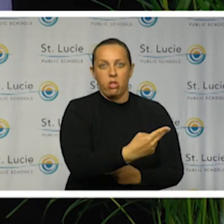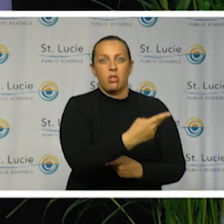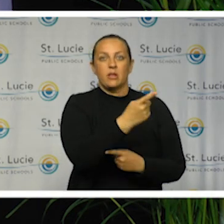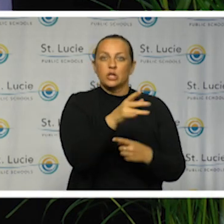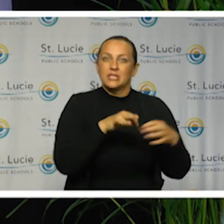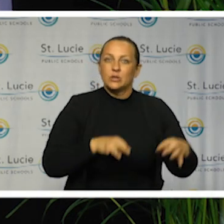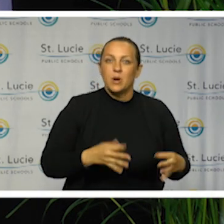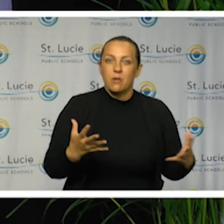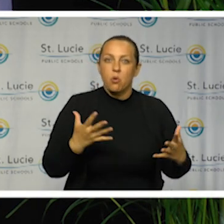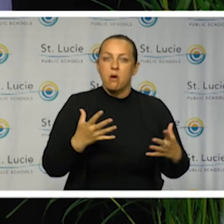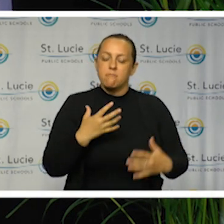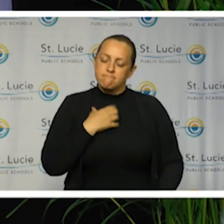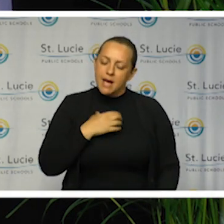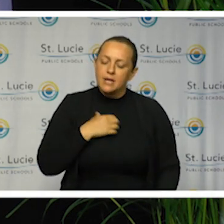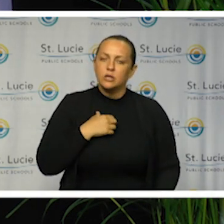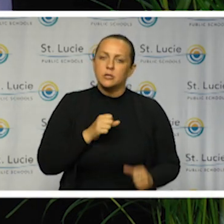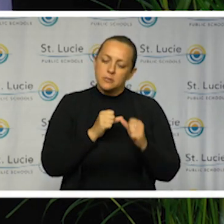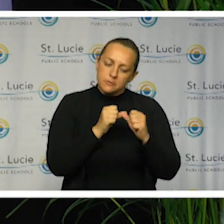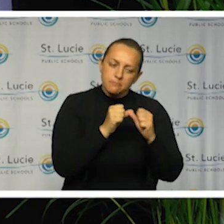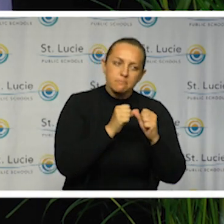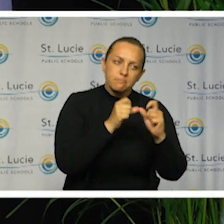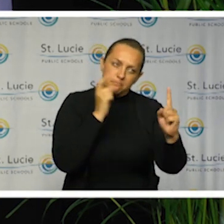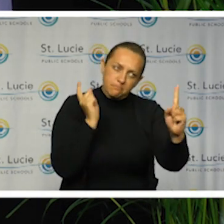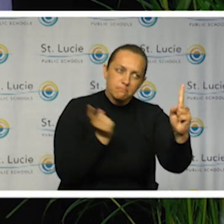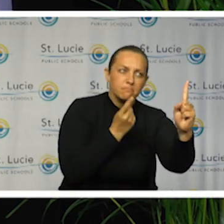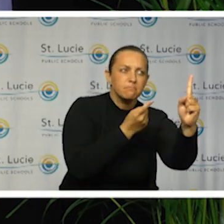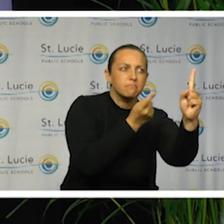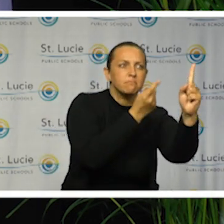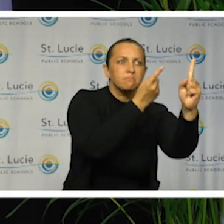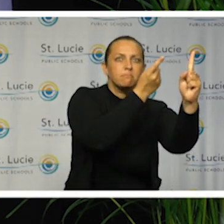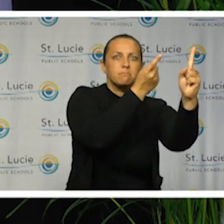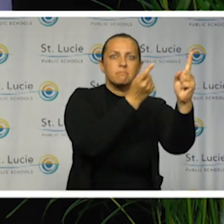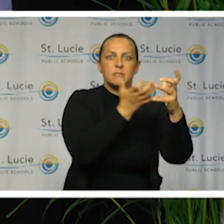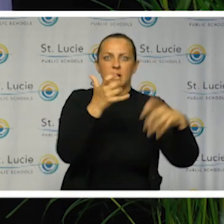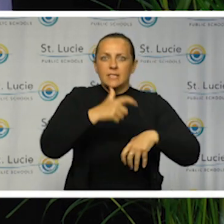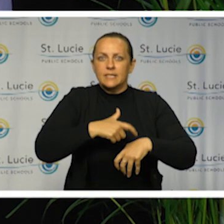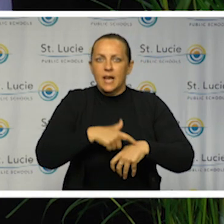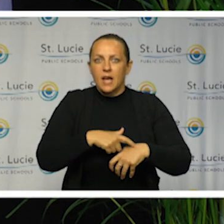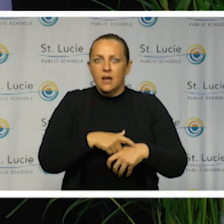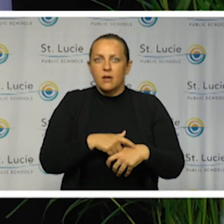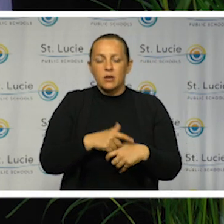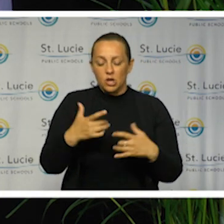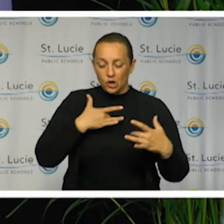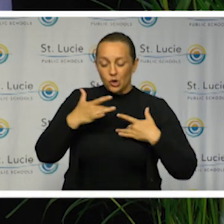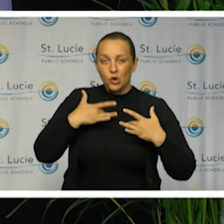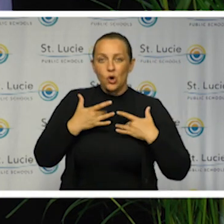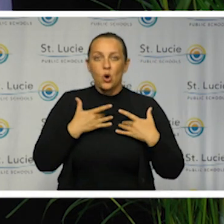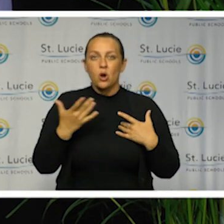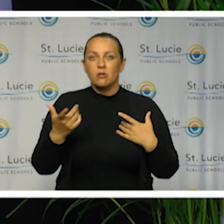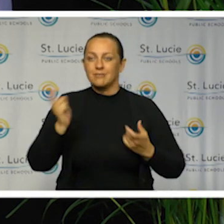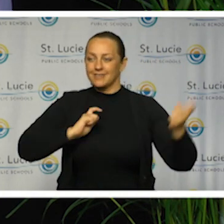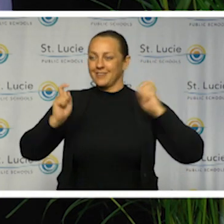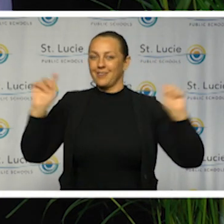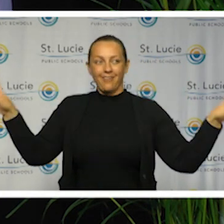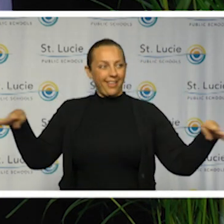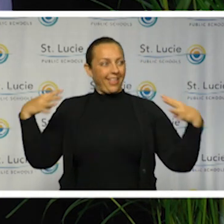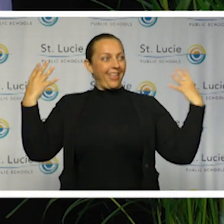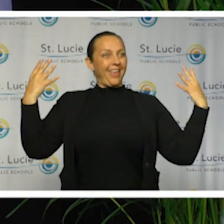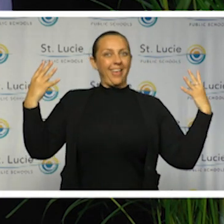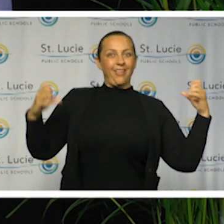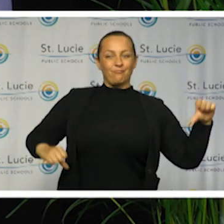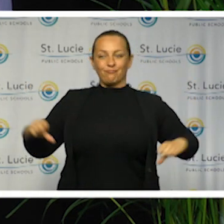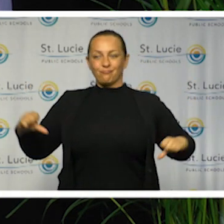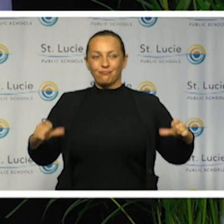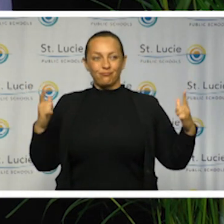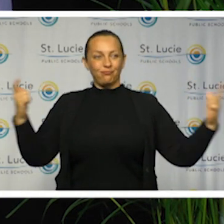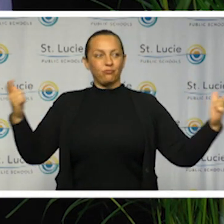sustained persistence applied toward long-term achievement, with no particular concern for rewards or recognition along the way.